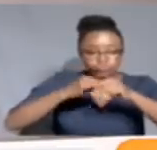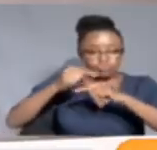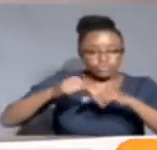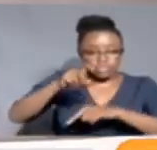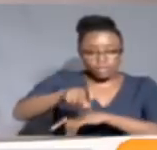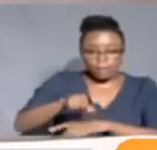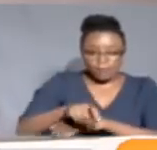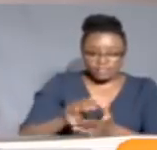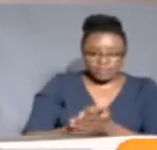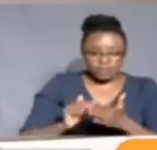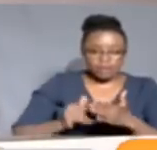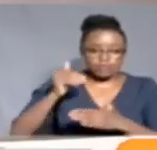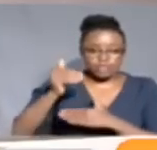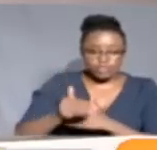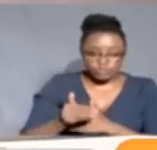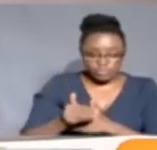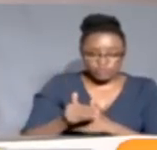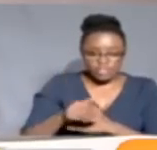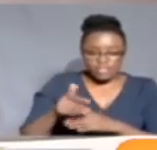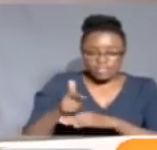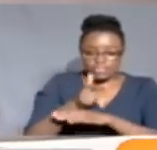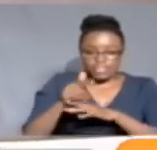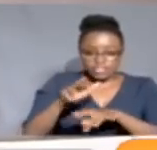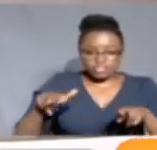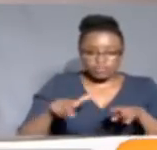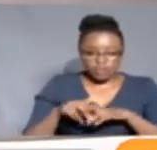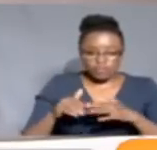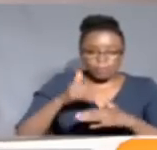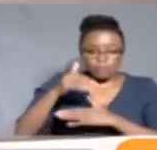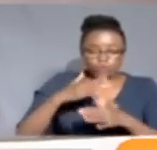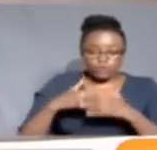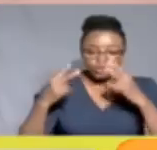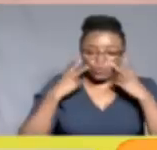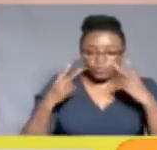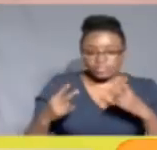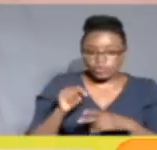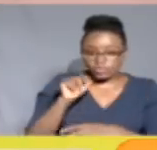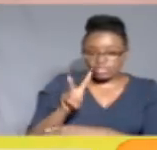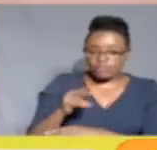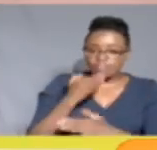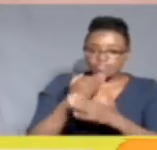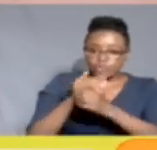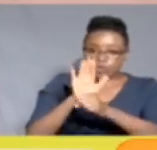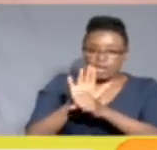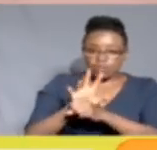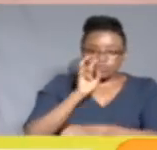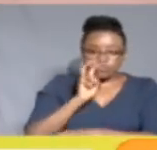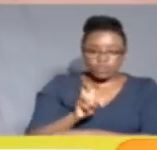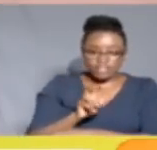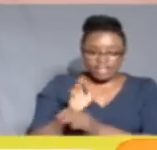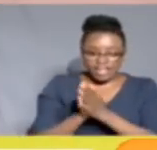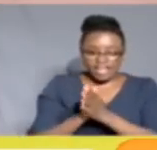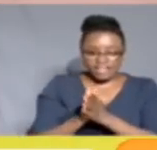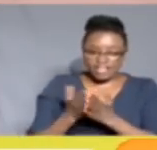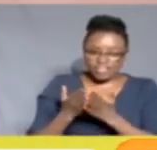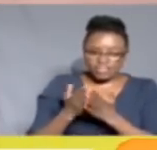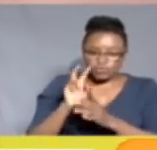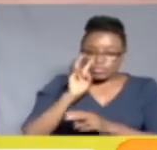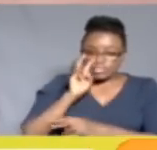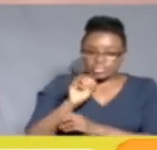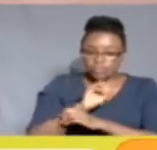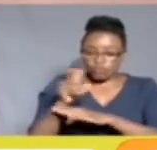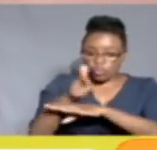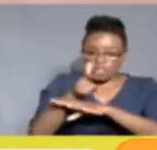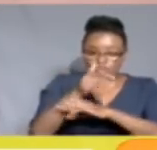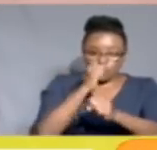continue beyond this studio and beyond what you're seeing on your screens. Thank you so much for watching, and to, of course, the crew that you don't see behind the